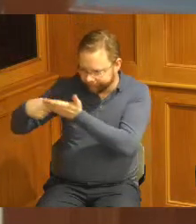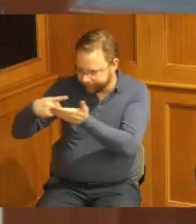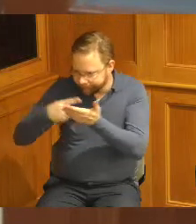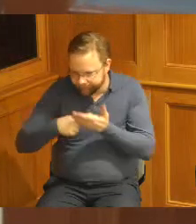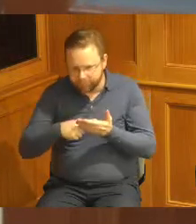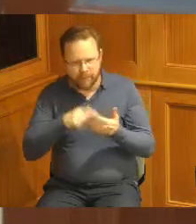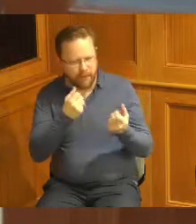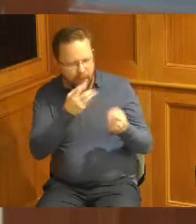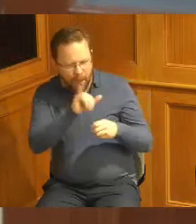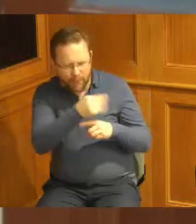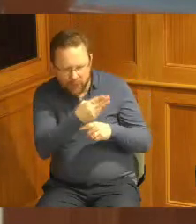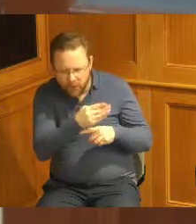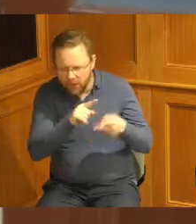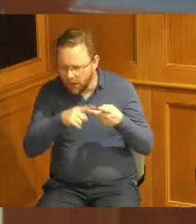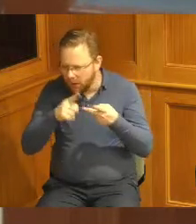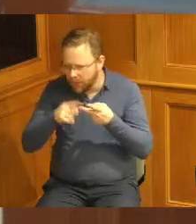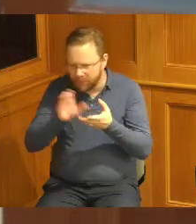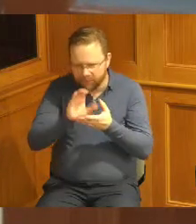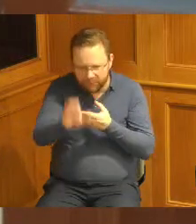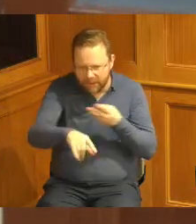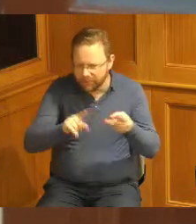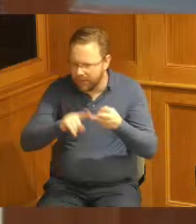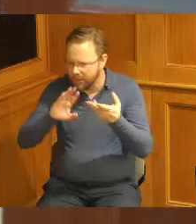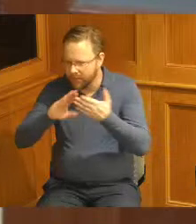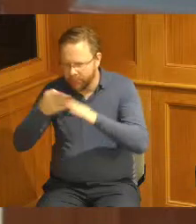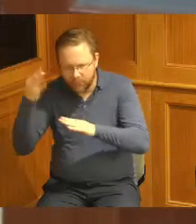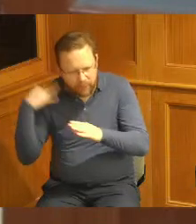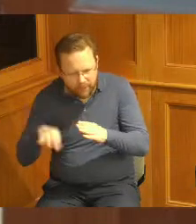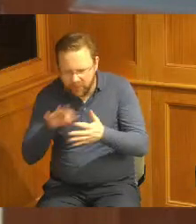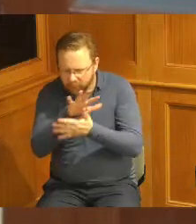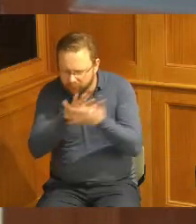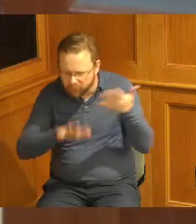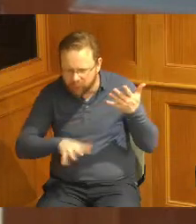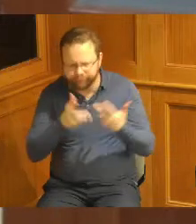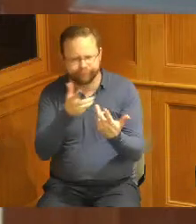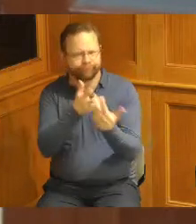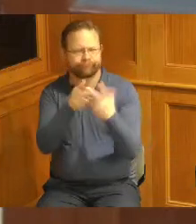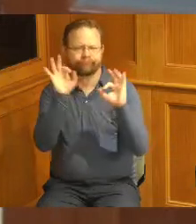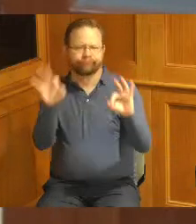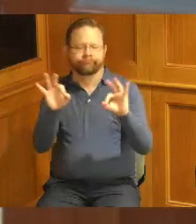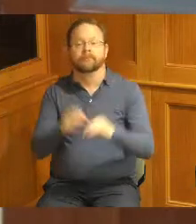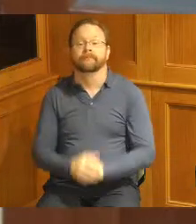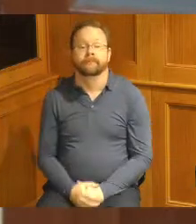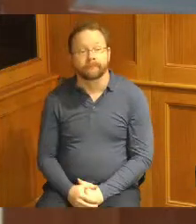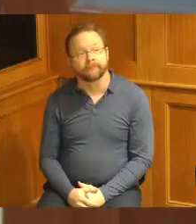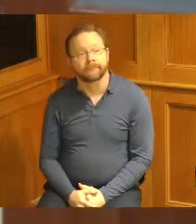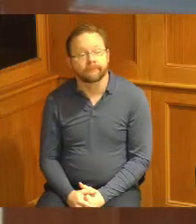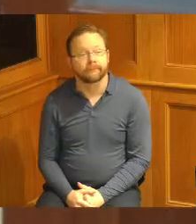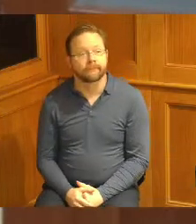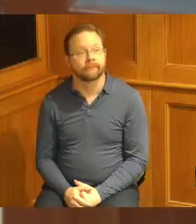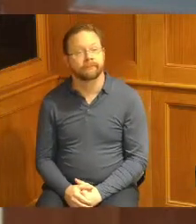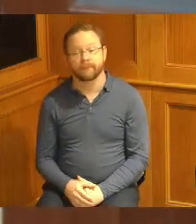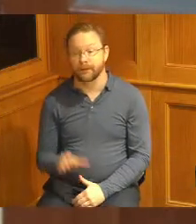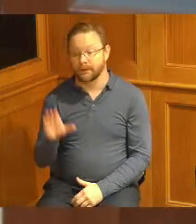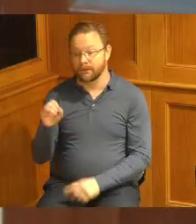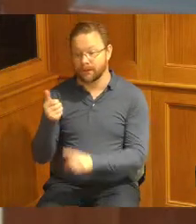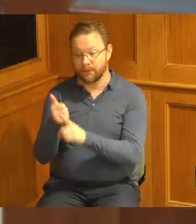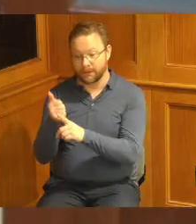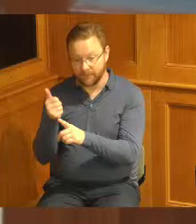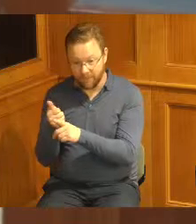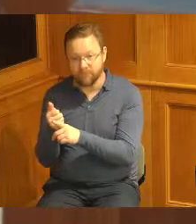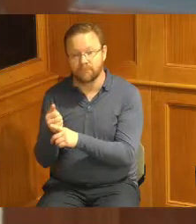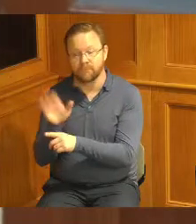investment and community engagement. The representatives of the company met